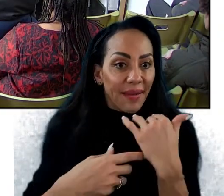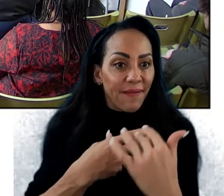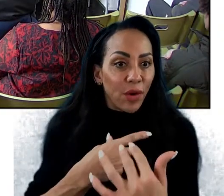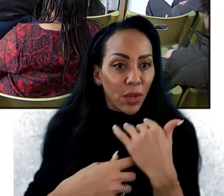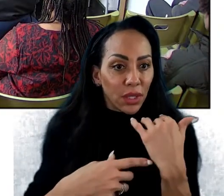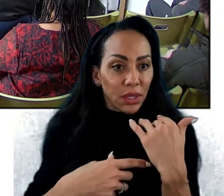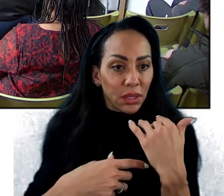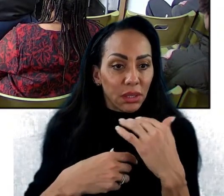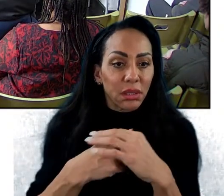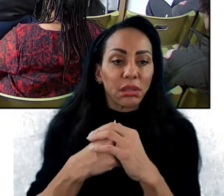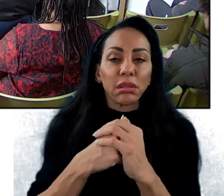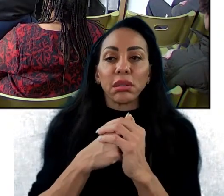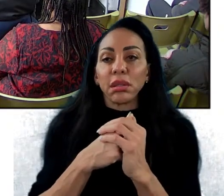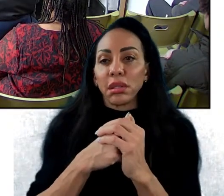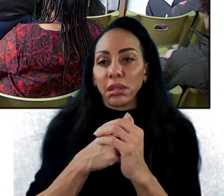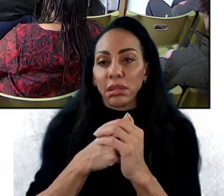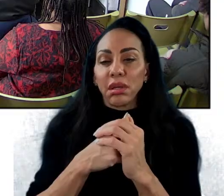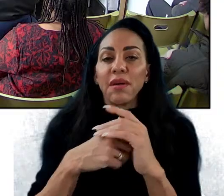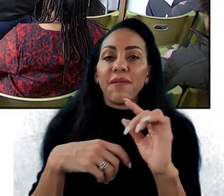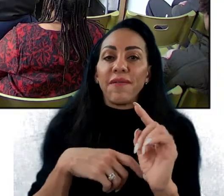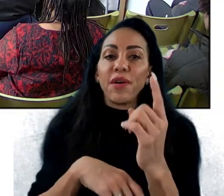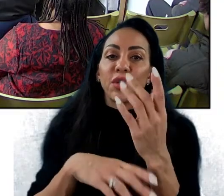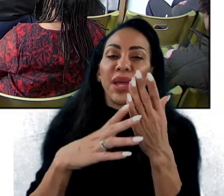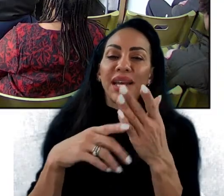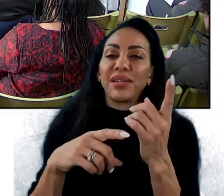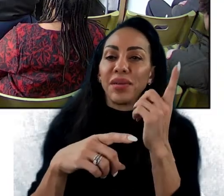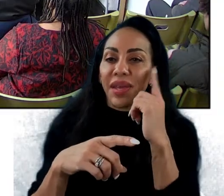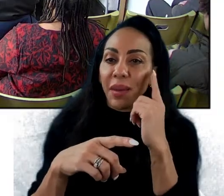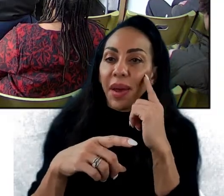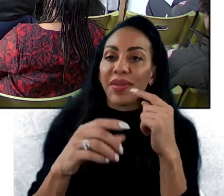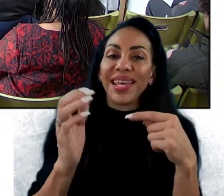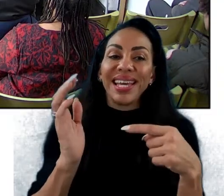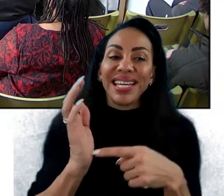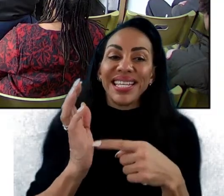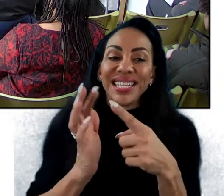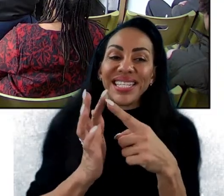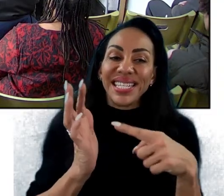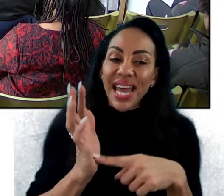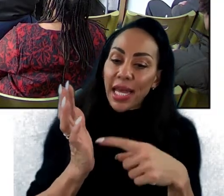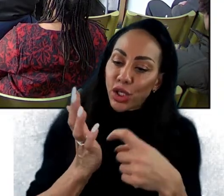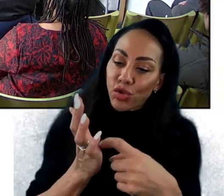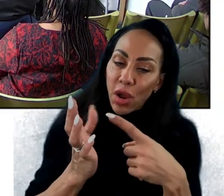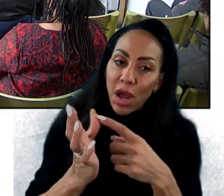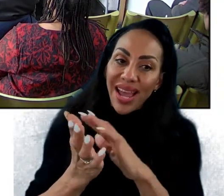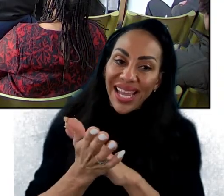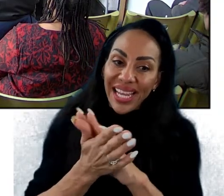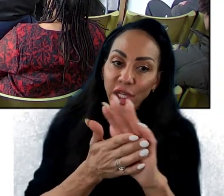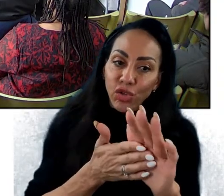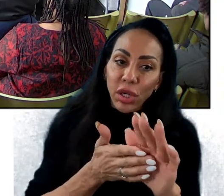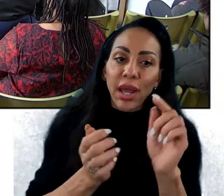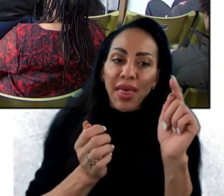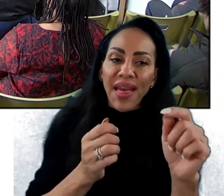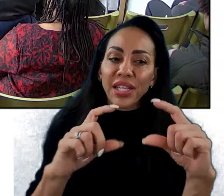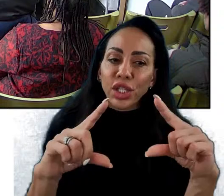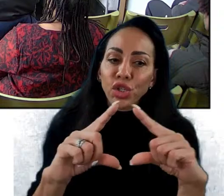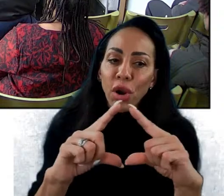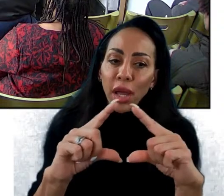first to run through how they map. So the tetrahedron, which is the triangle, that's